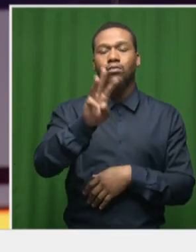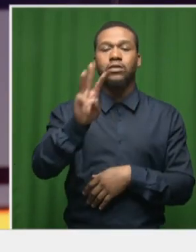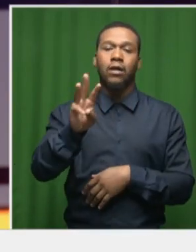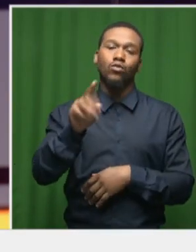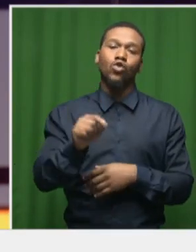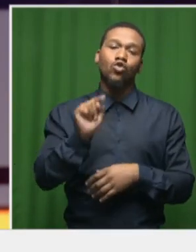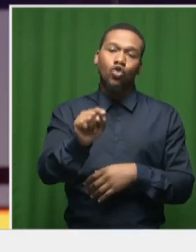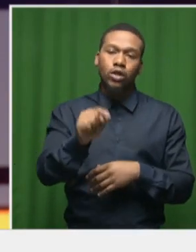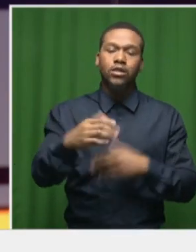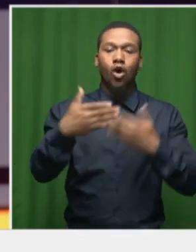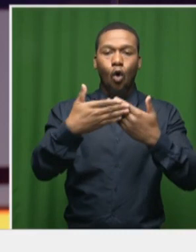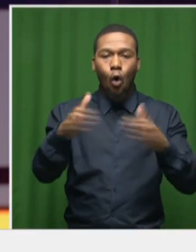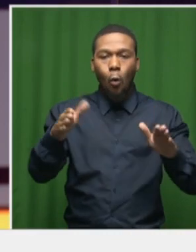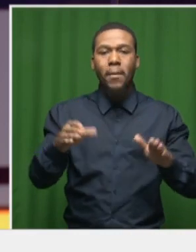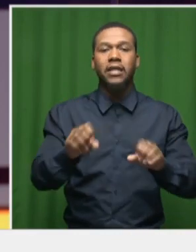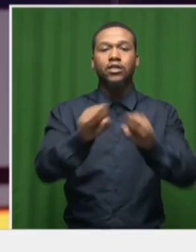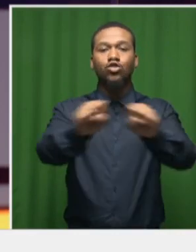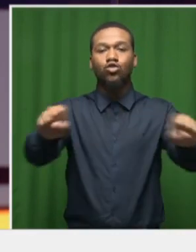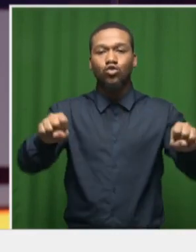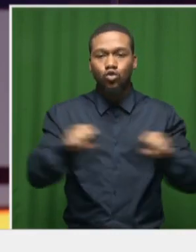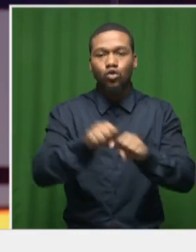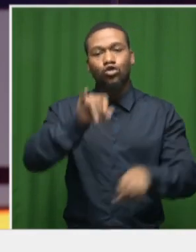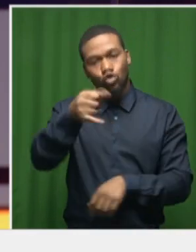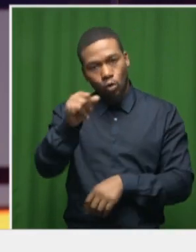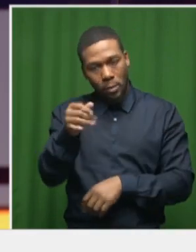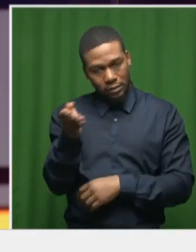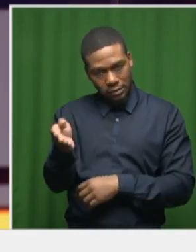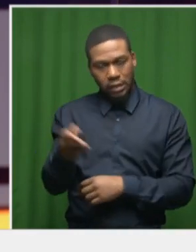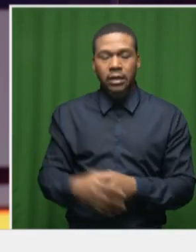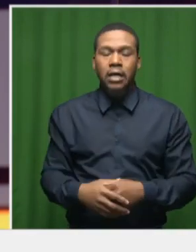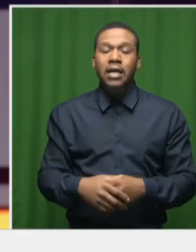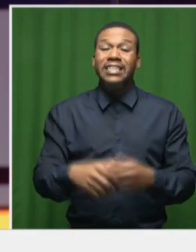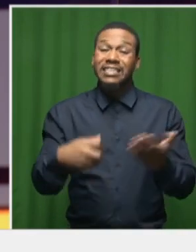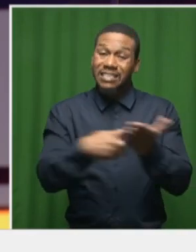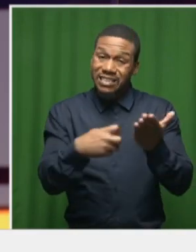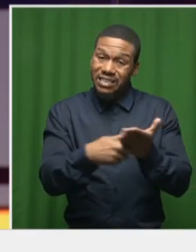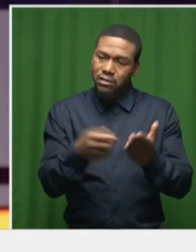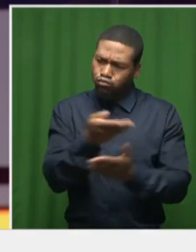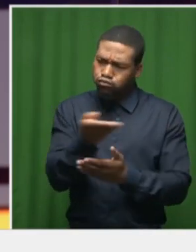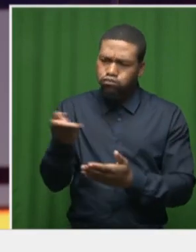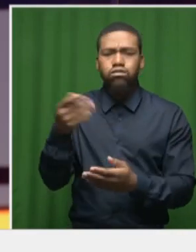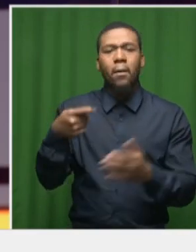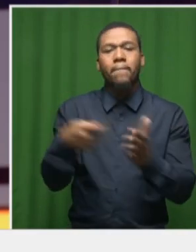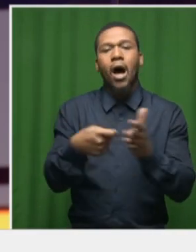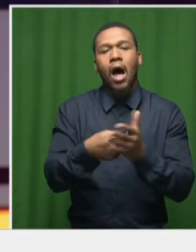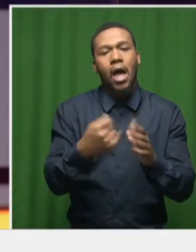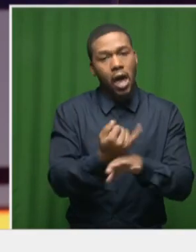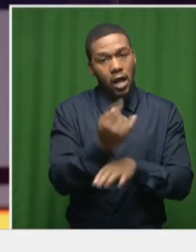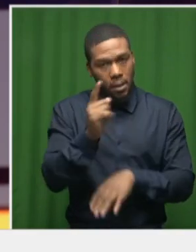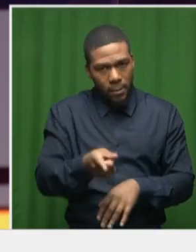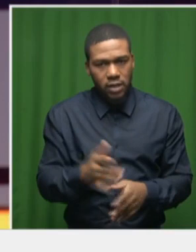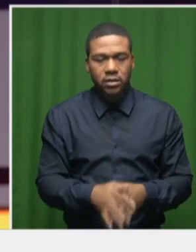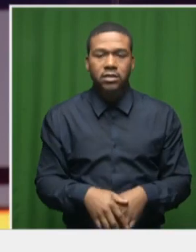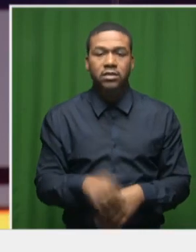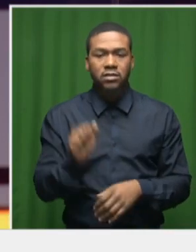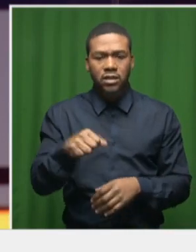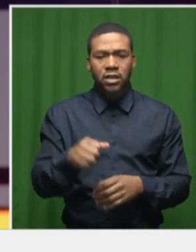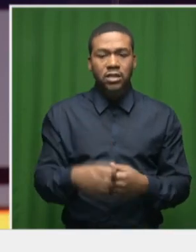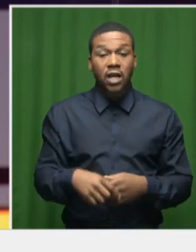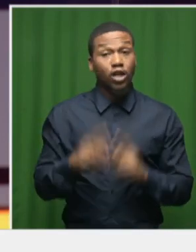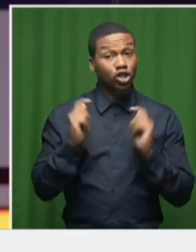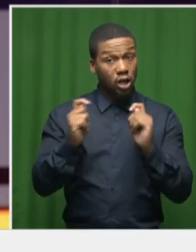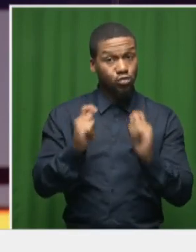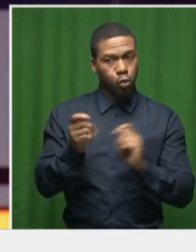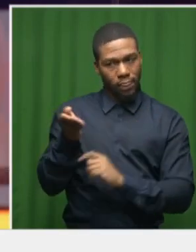www.openstudios.joburg. The event is ticketed, so please get your tickets before the event. And there is a shuttle service that connects all the spaces together. So you just need to get to